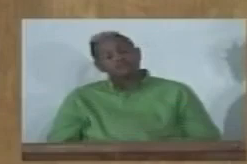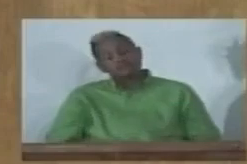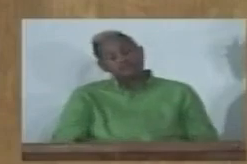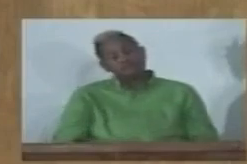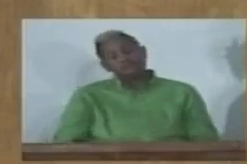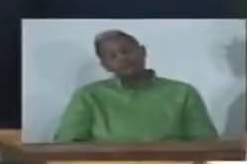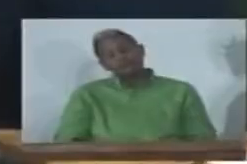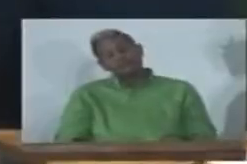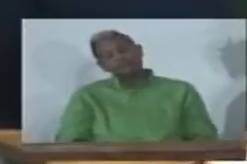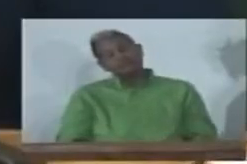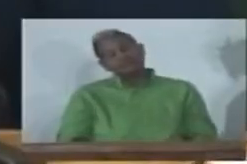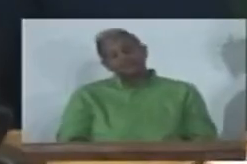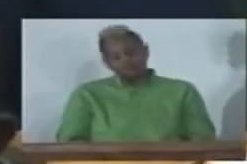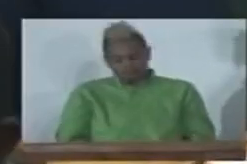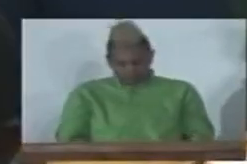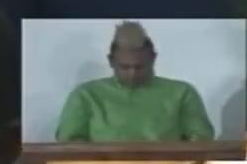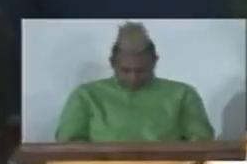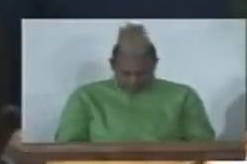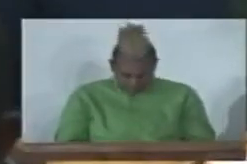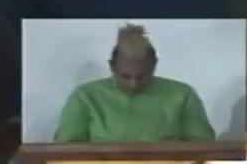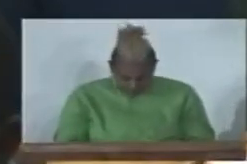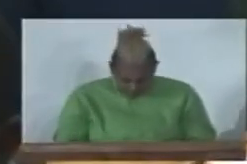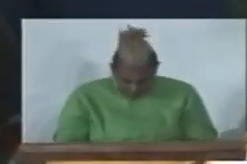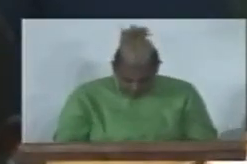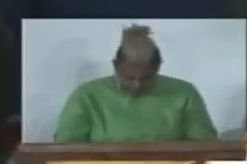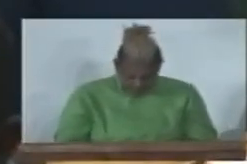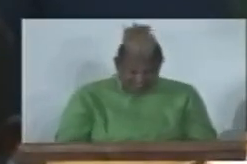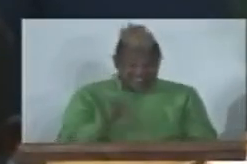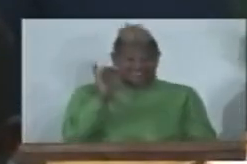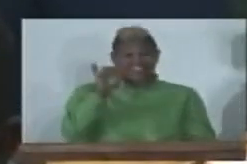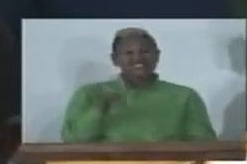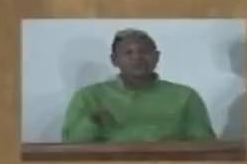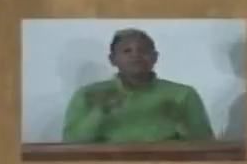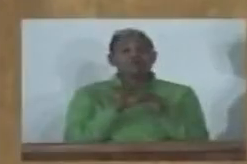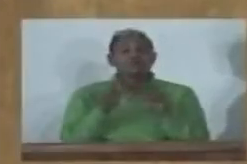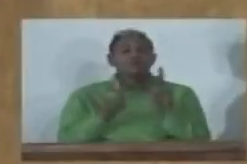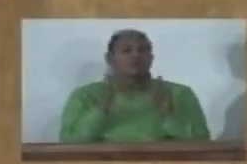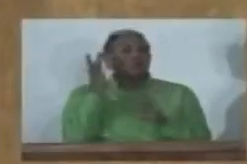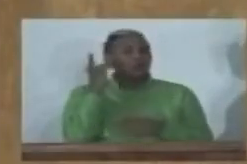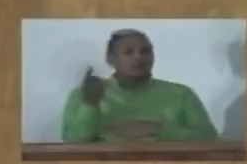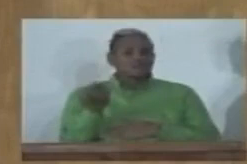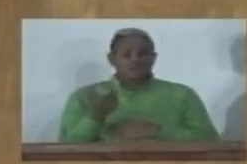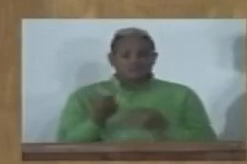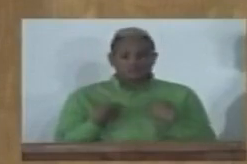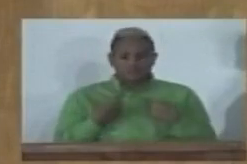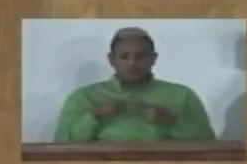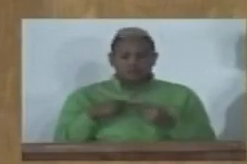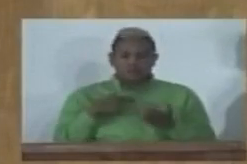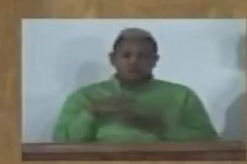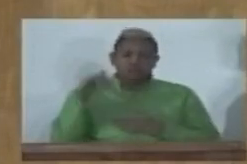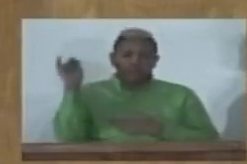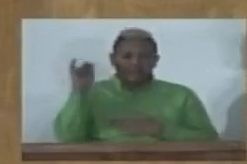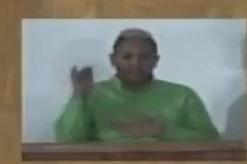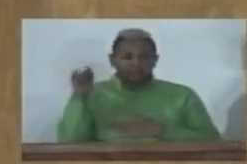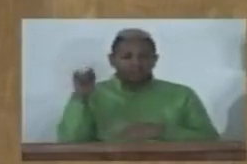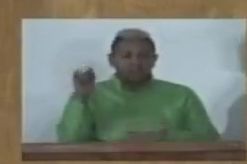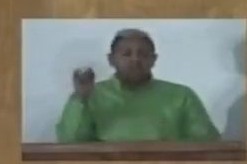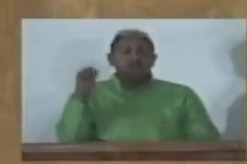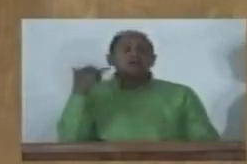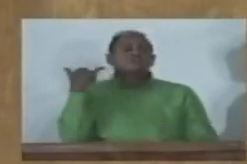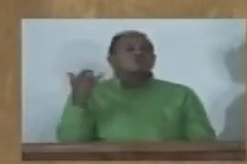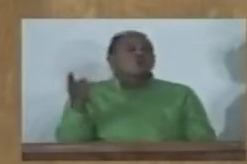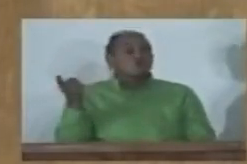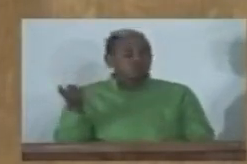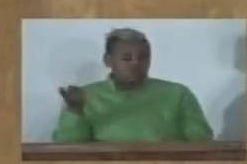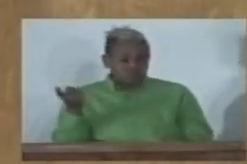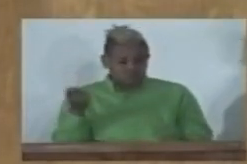because that's important to the people. Why are you taxing us when we travel? And now, is